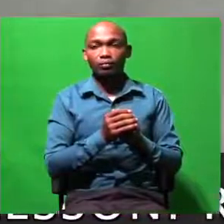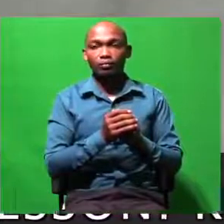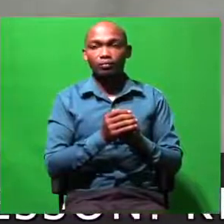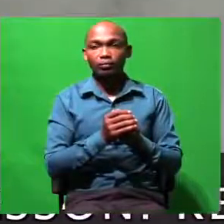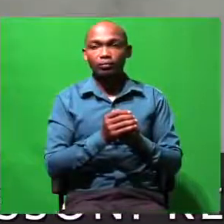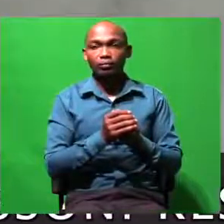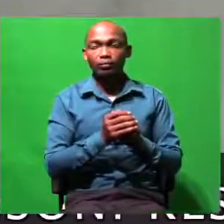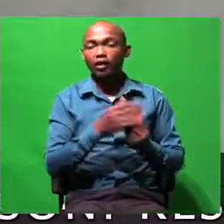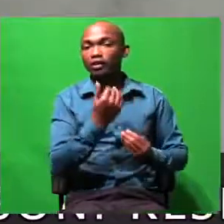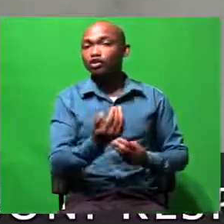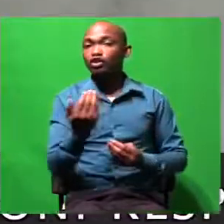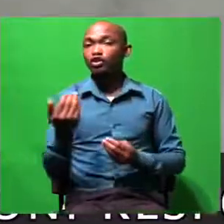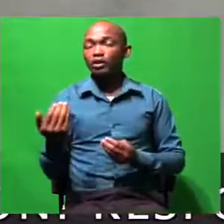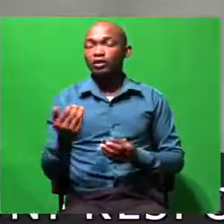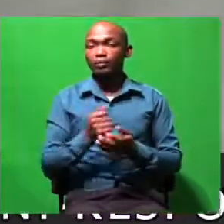Elderly and what?